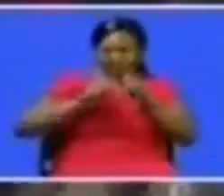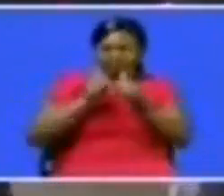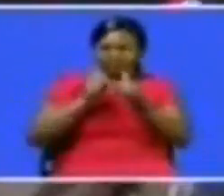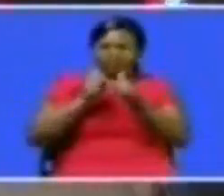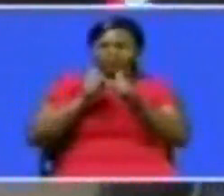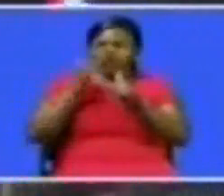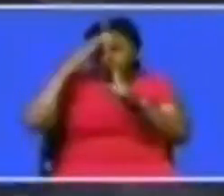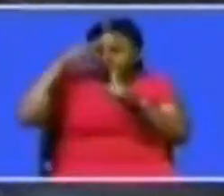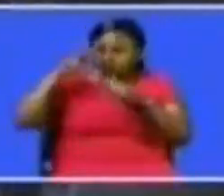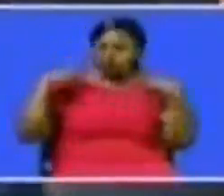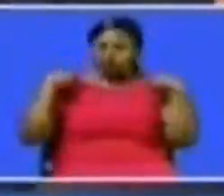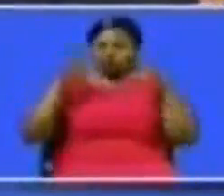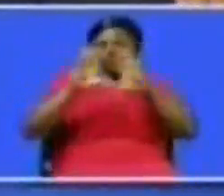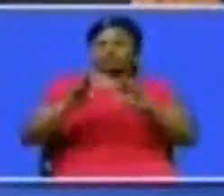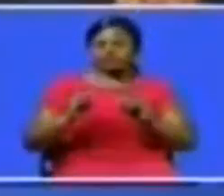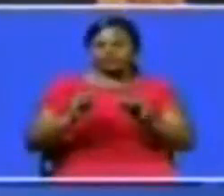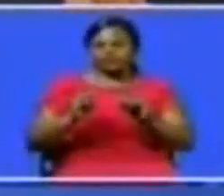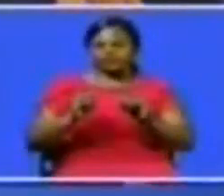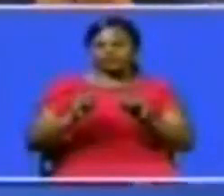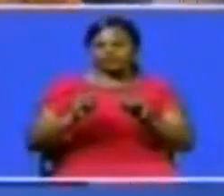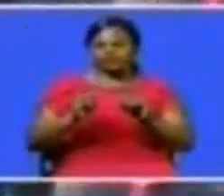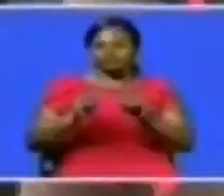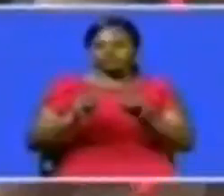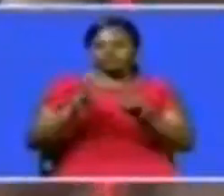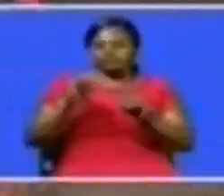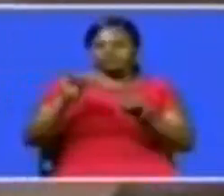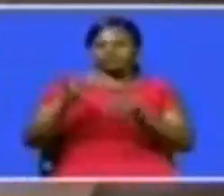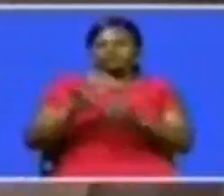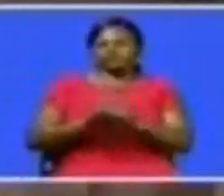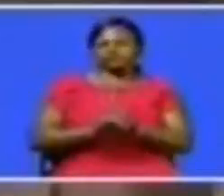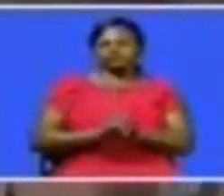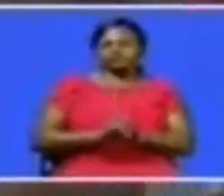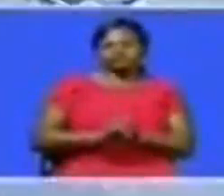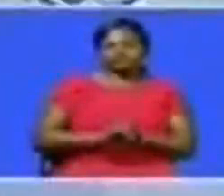know your health budget. Dr. Masi Korir, KTN News.